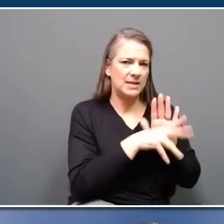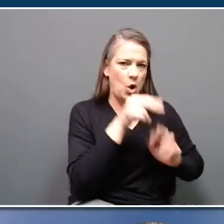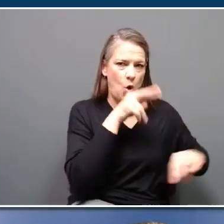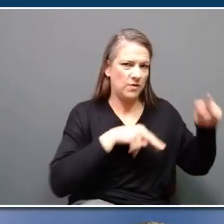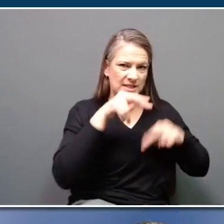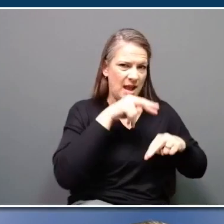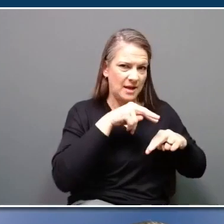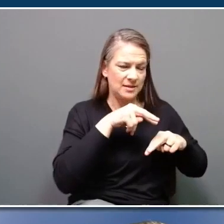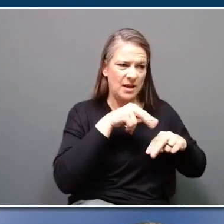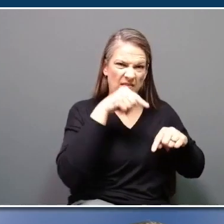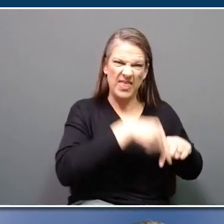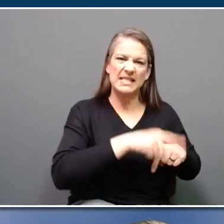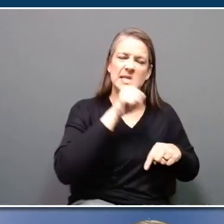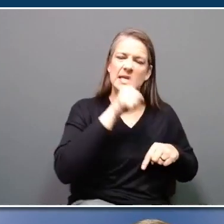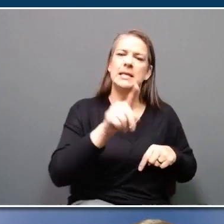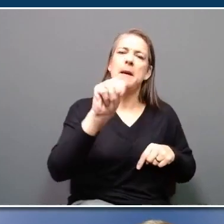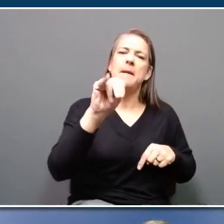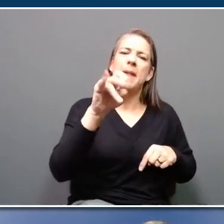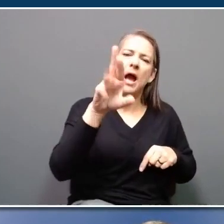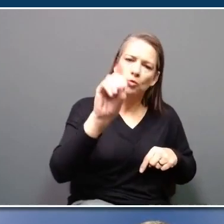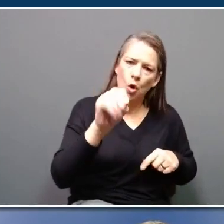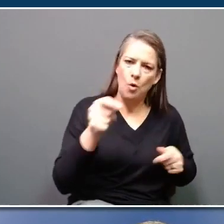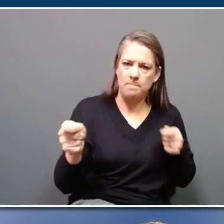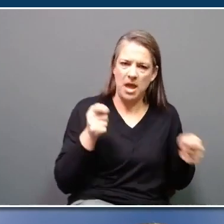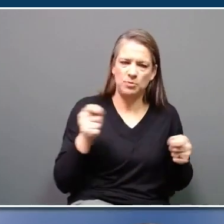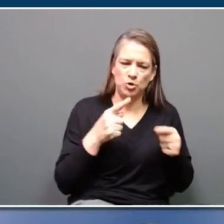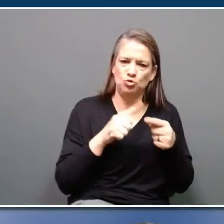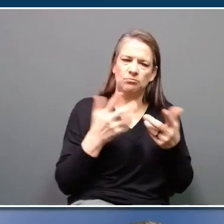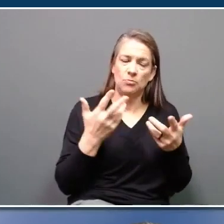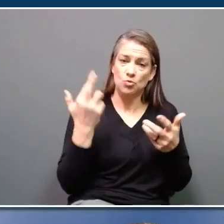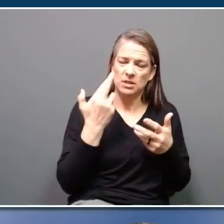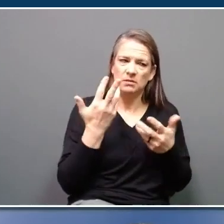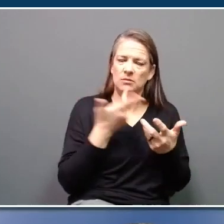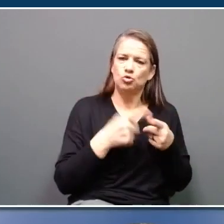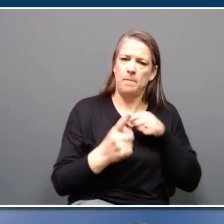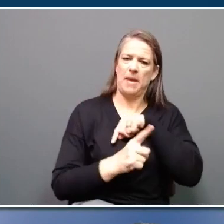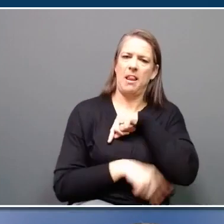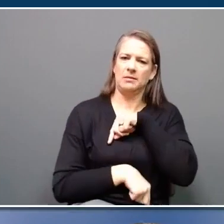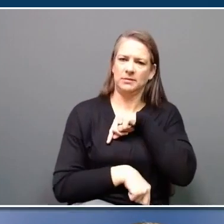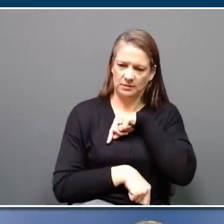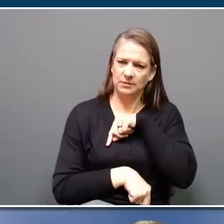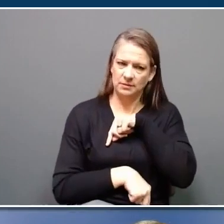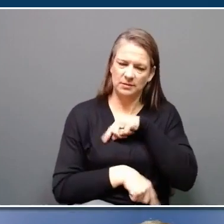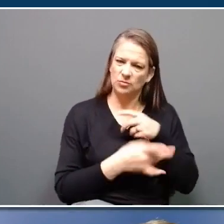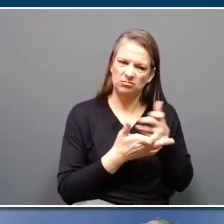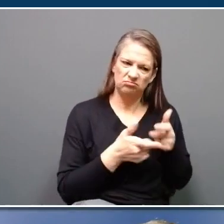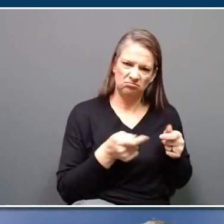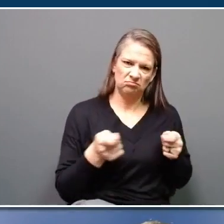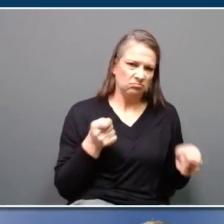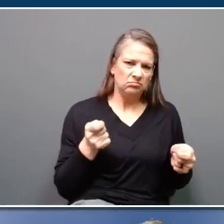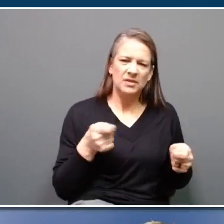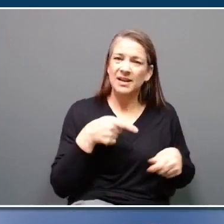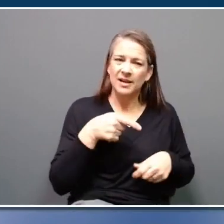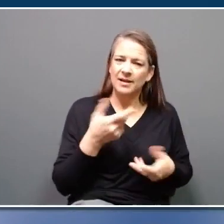direct micromanagement and attempts to penalize within that micromanagement. This isn't workable.